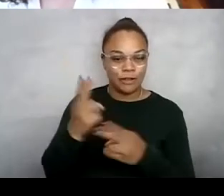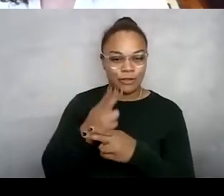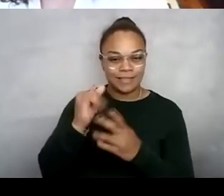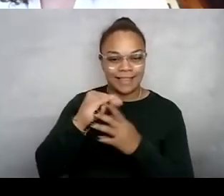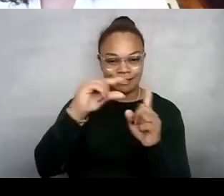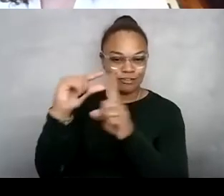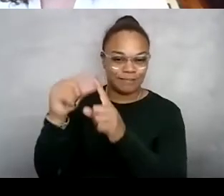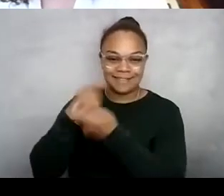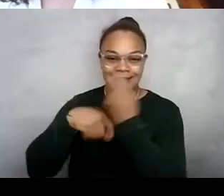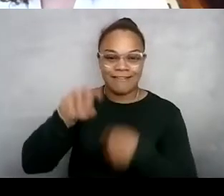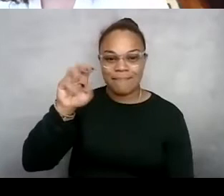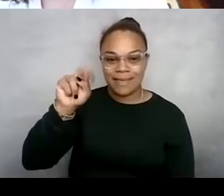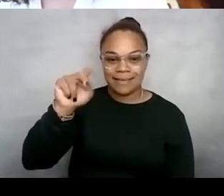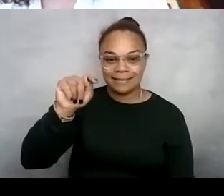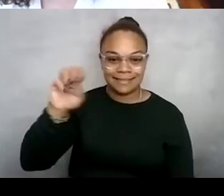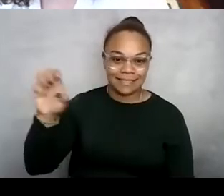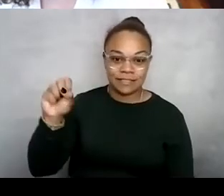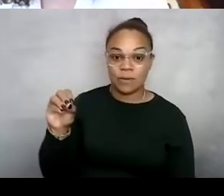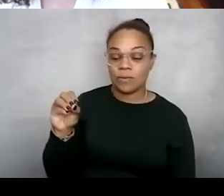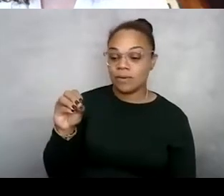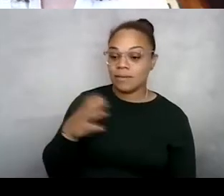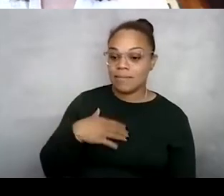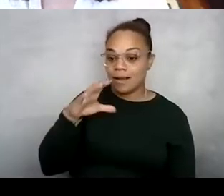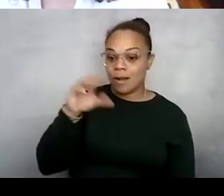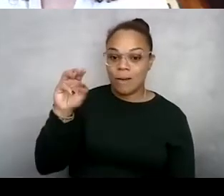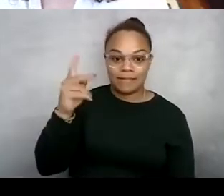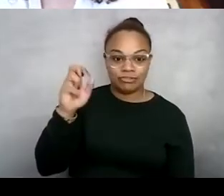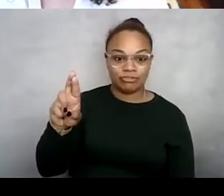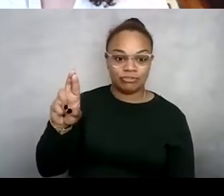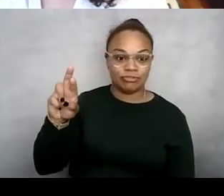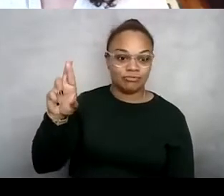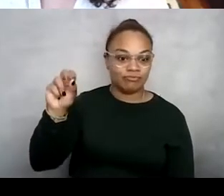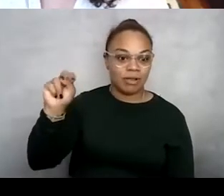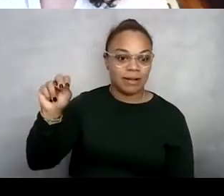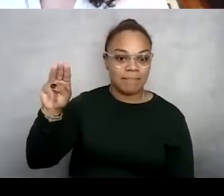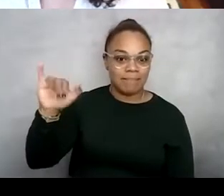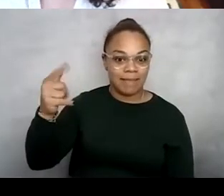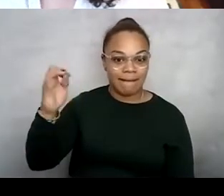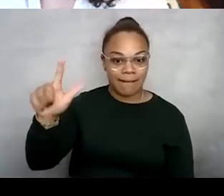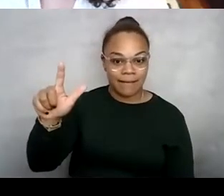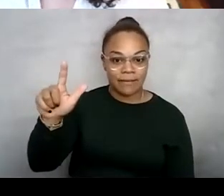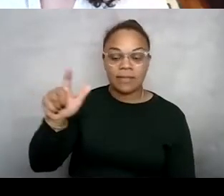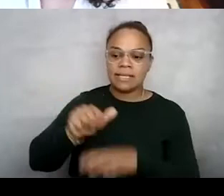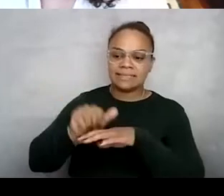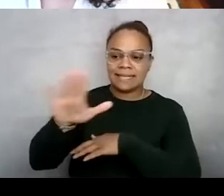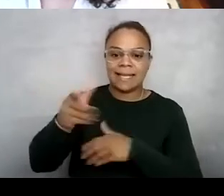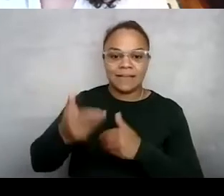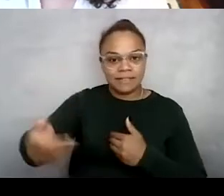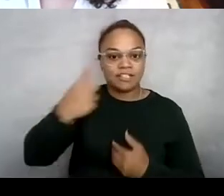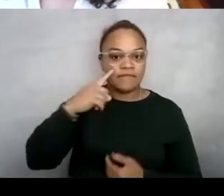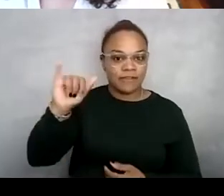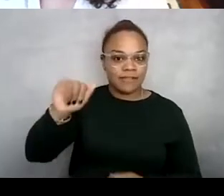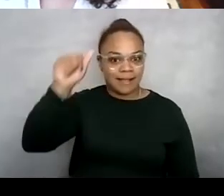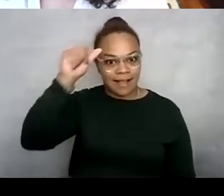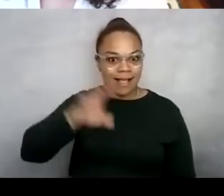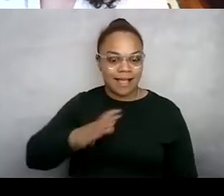mentee, but a co-mentor of mine, Juan Rangel, he sent out an invitation to an event for this guy